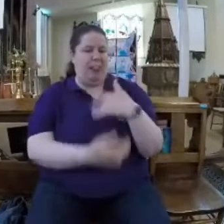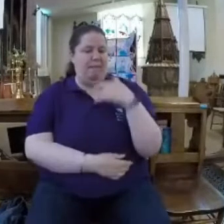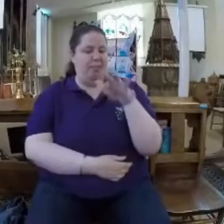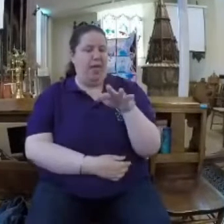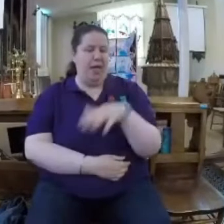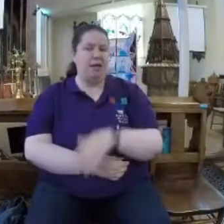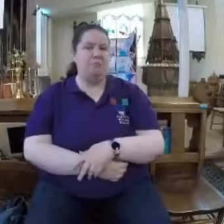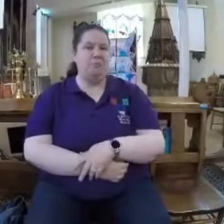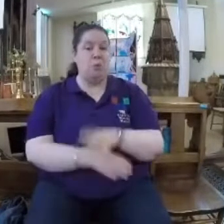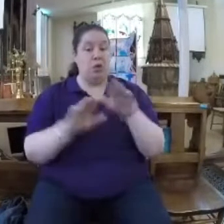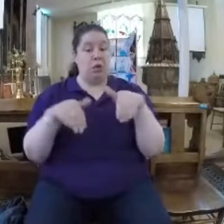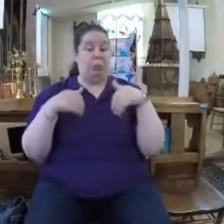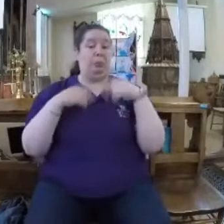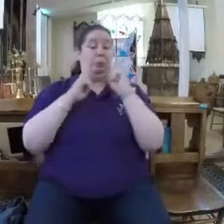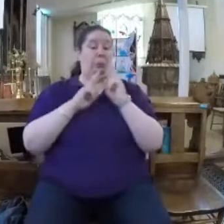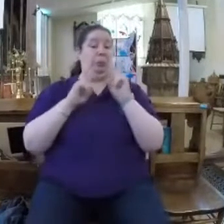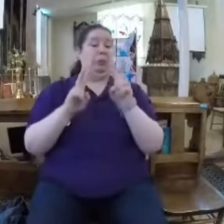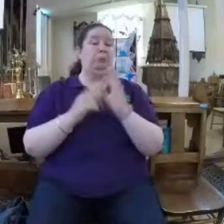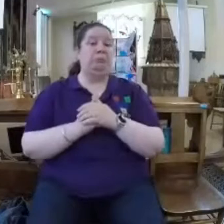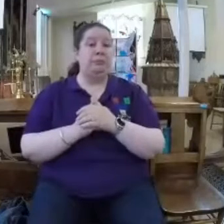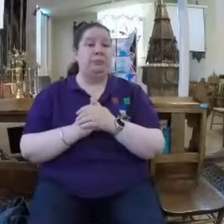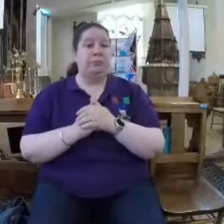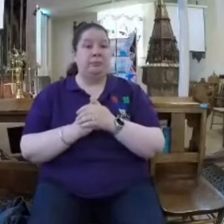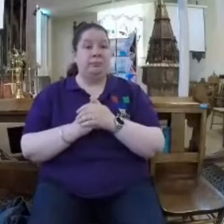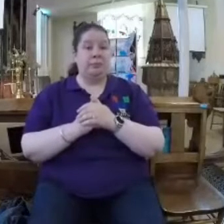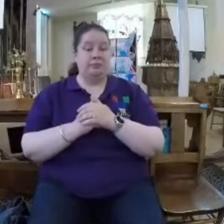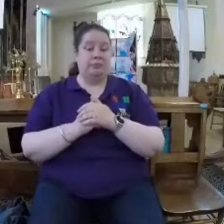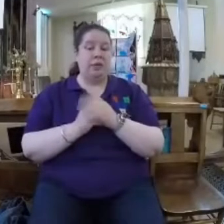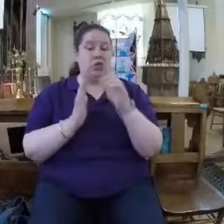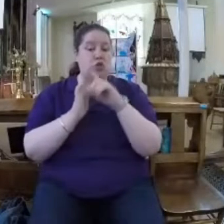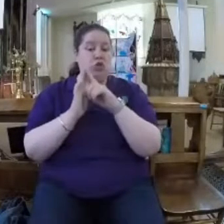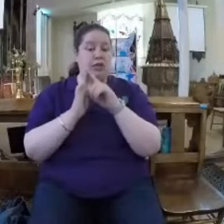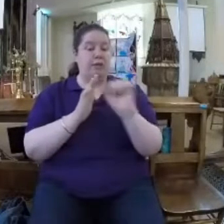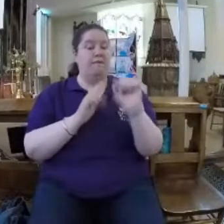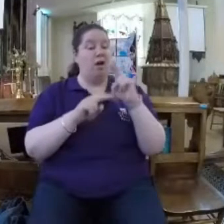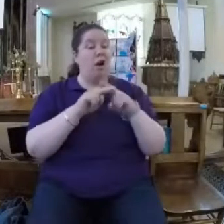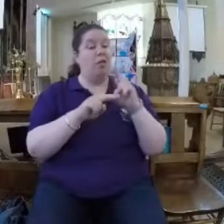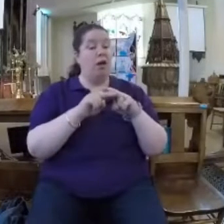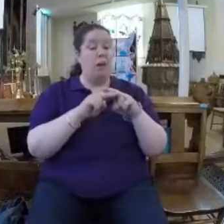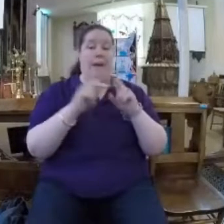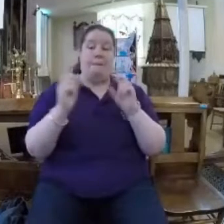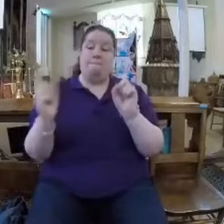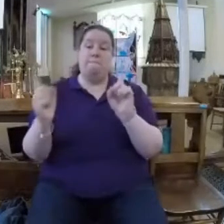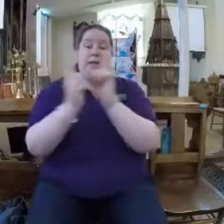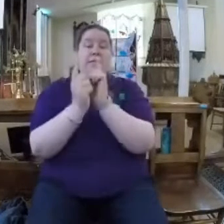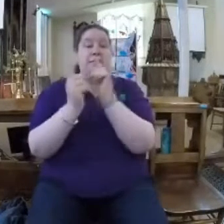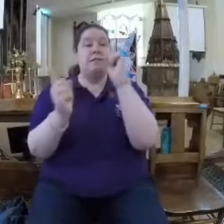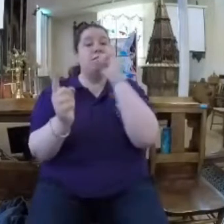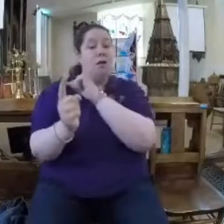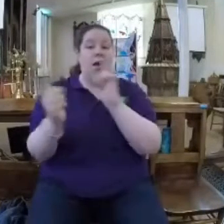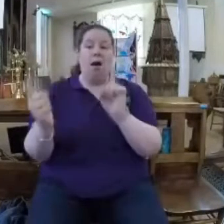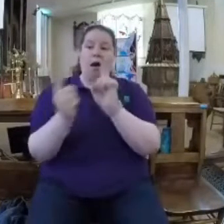be a fly on the wall for the moment where Jacob, Israel, is reunited with Joseph, his favorite